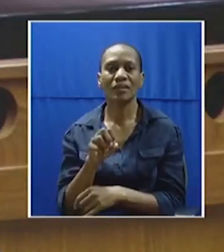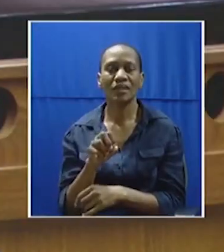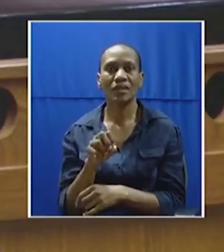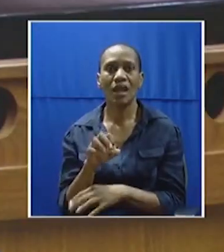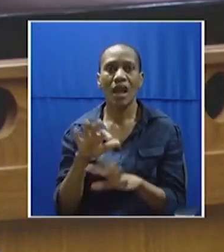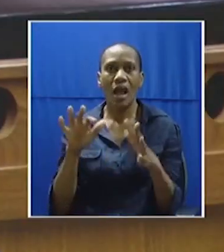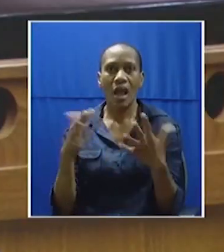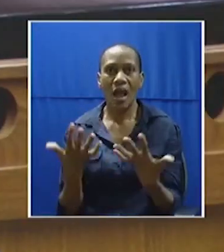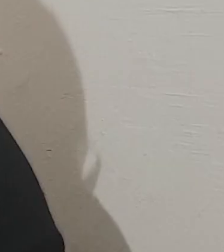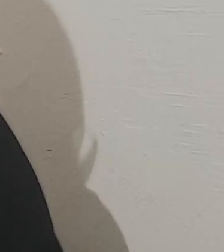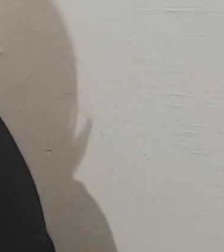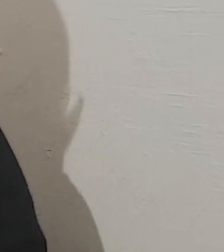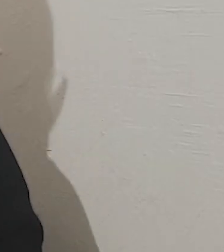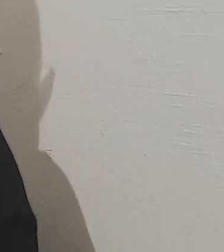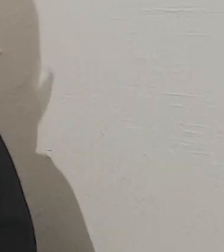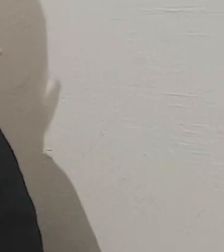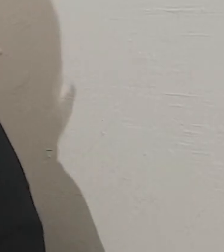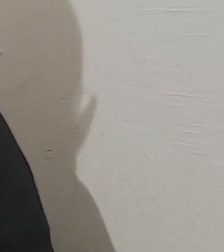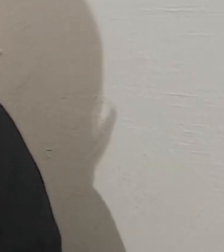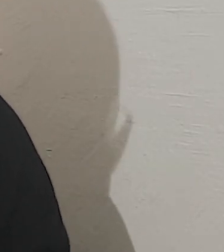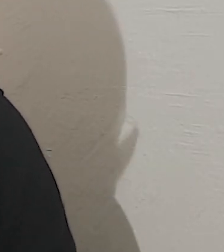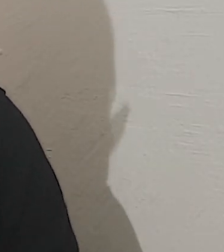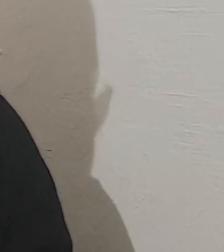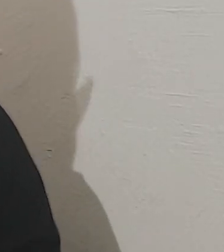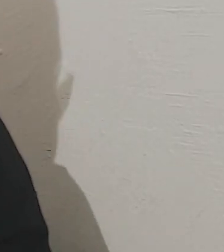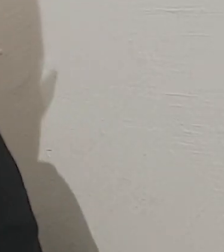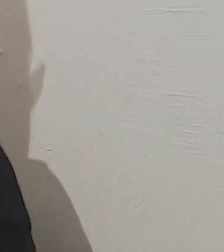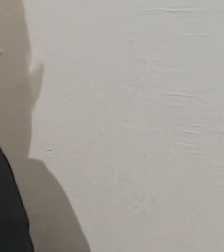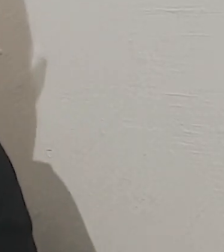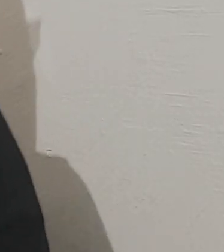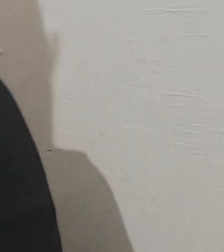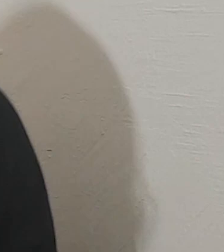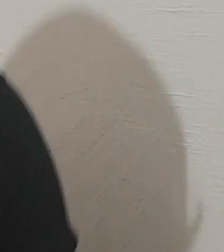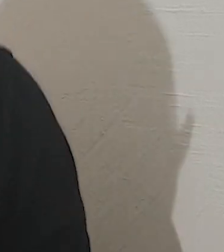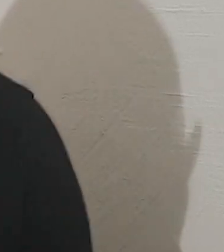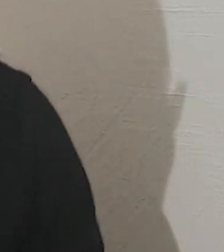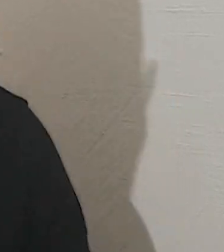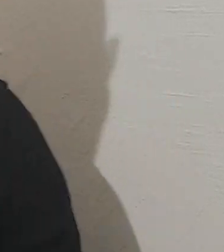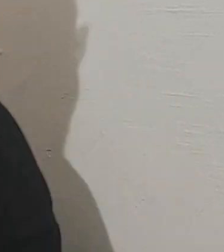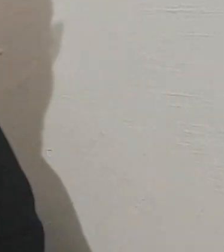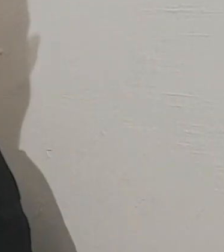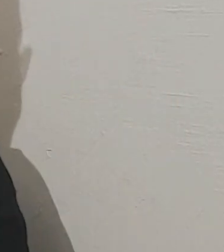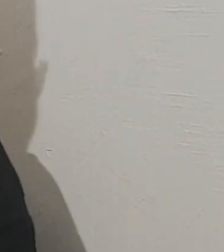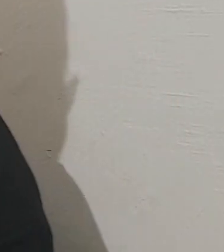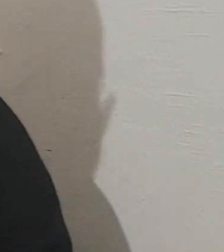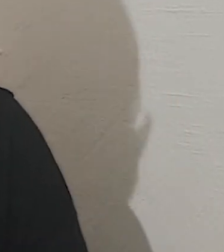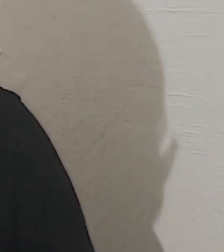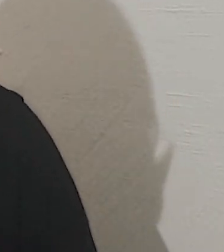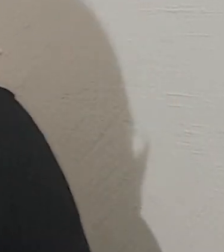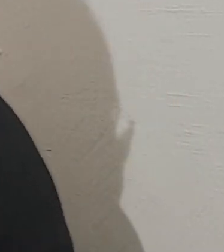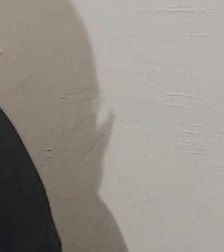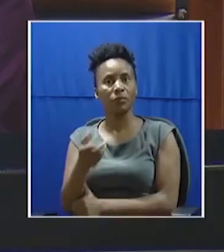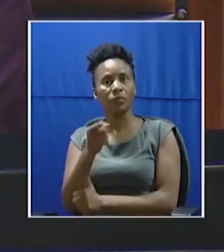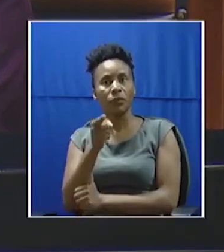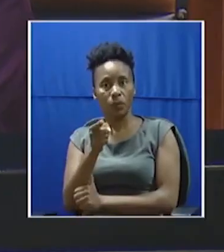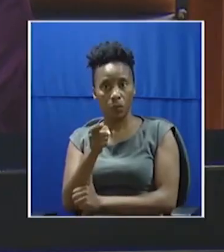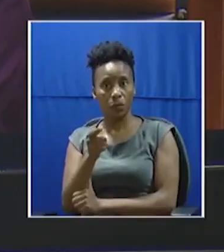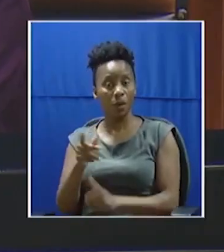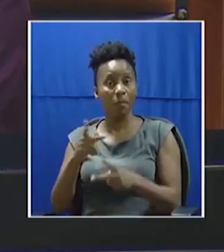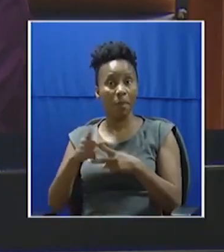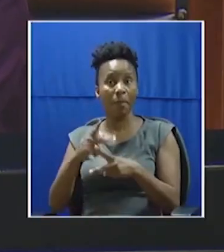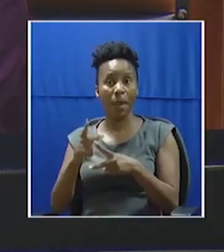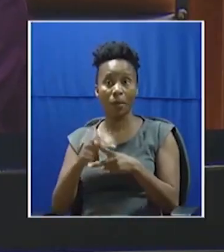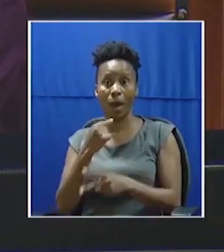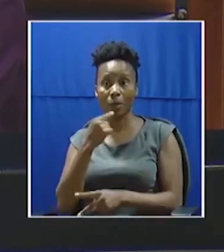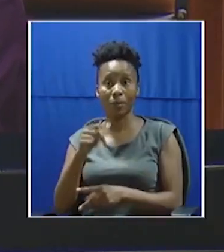of no action. And also, as usual, Musima Imana, weak chicken, he refused to answer questions as usual. Honorable